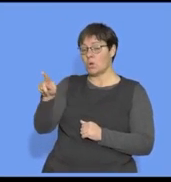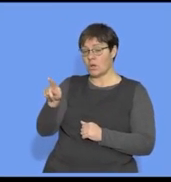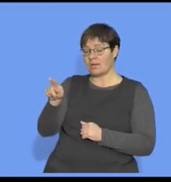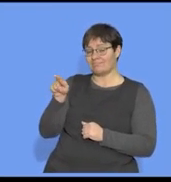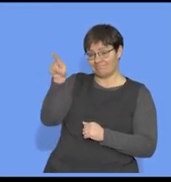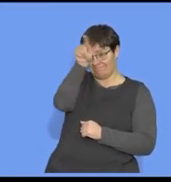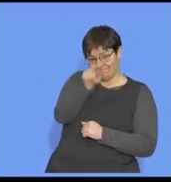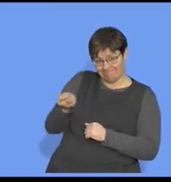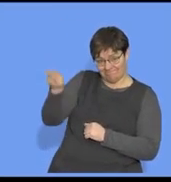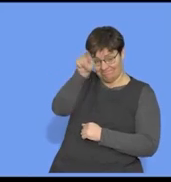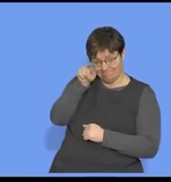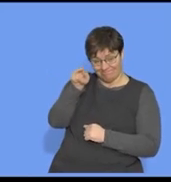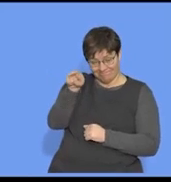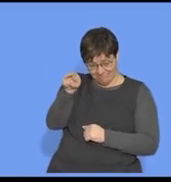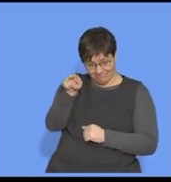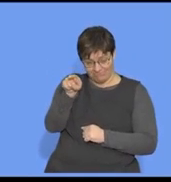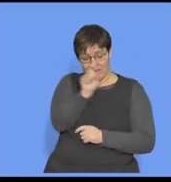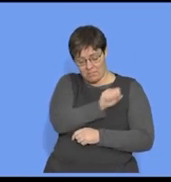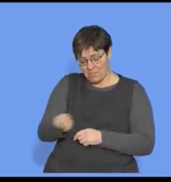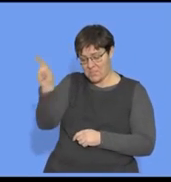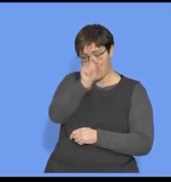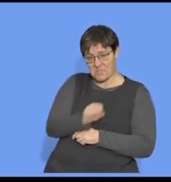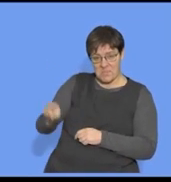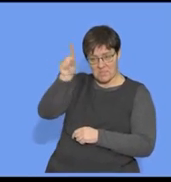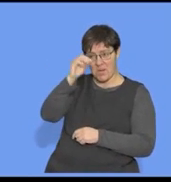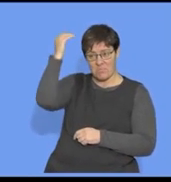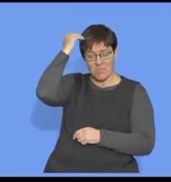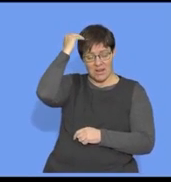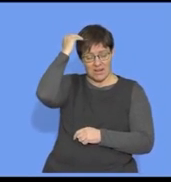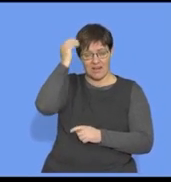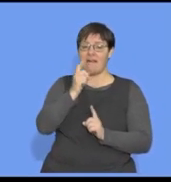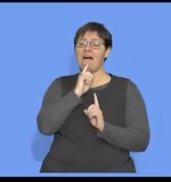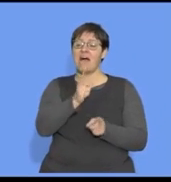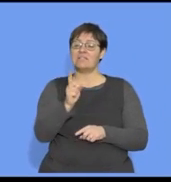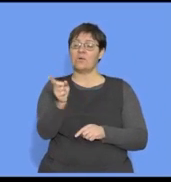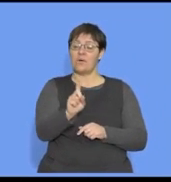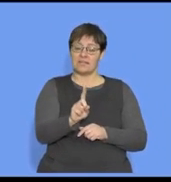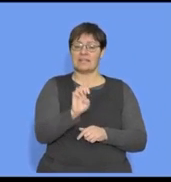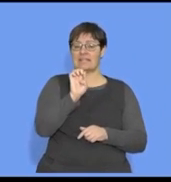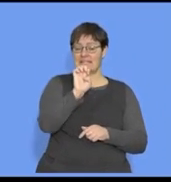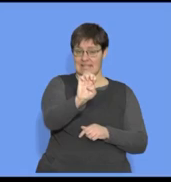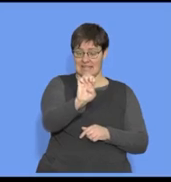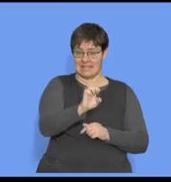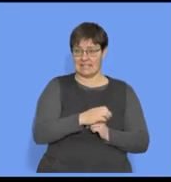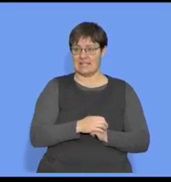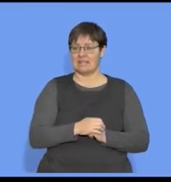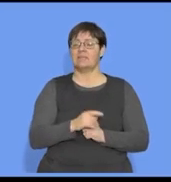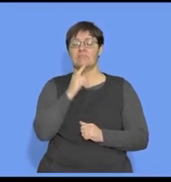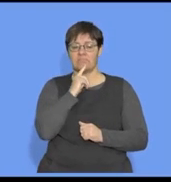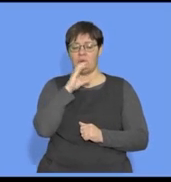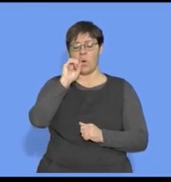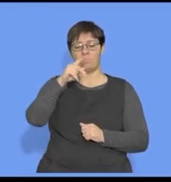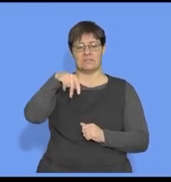we're looking at this part that transmits impulse to the brain. The answer should be